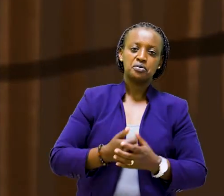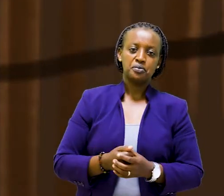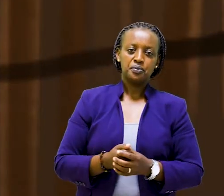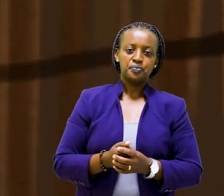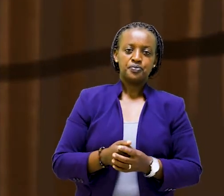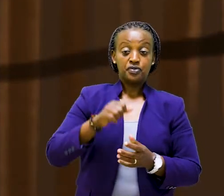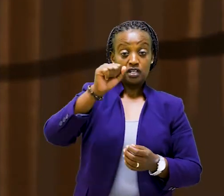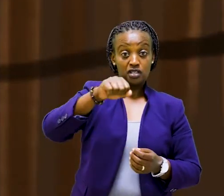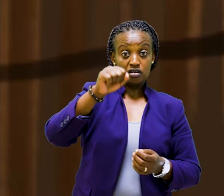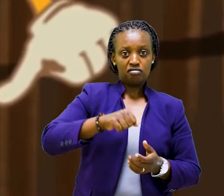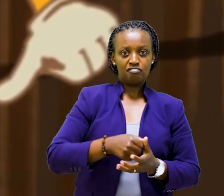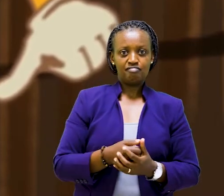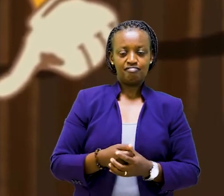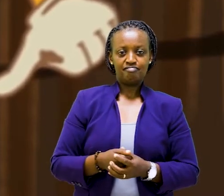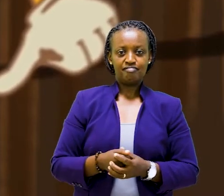time. Yes.